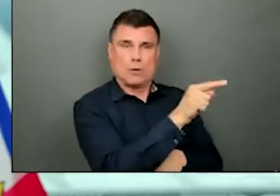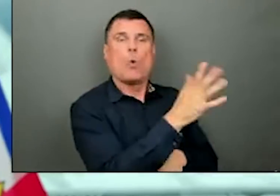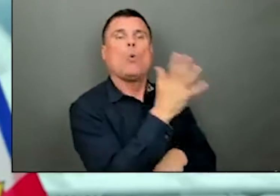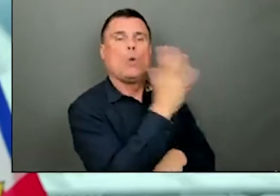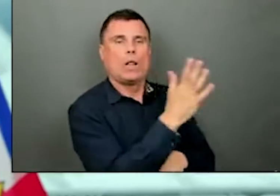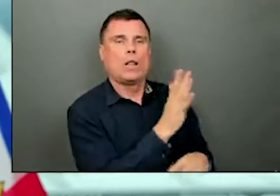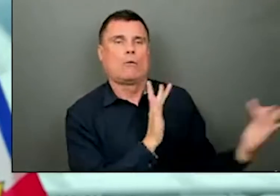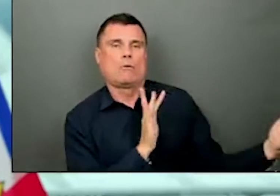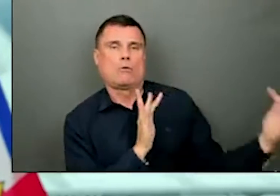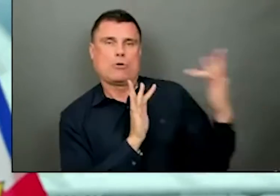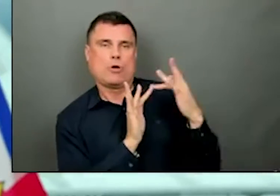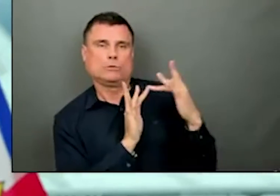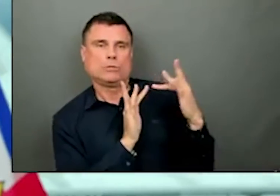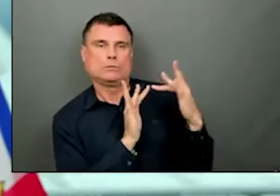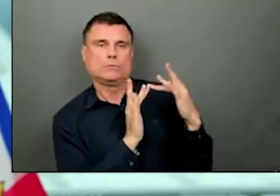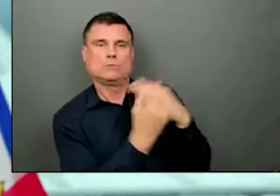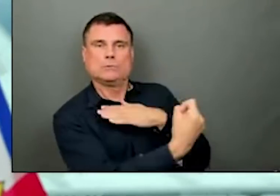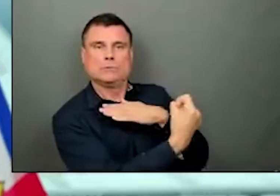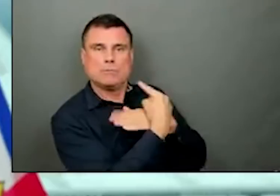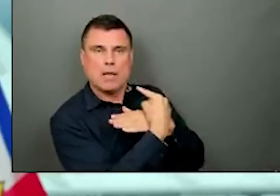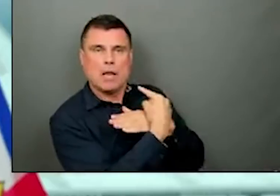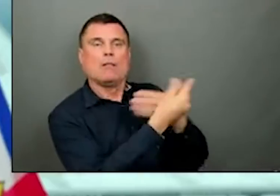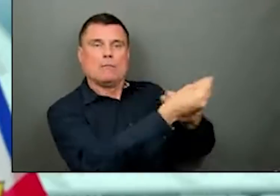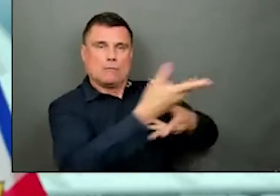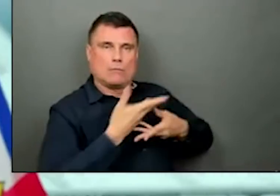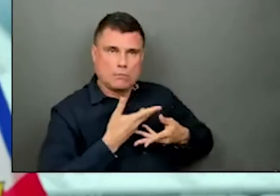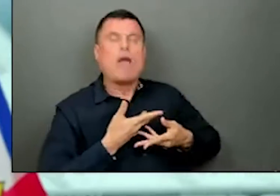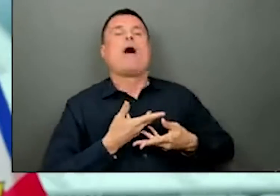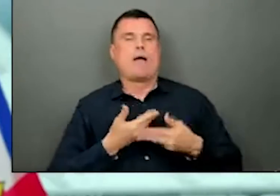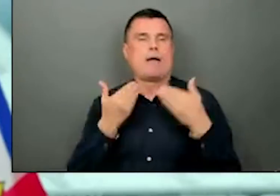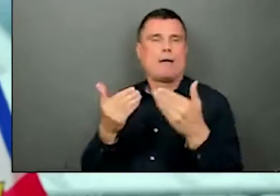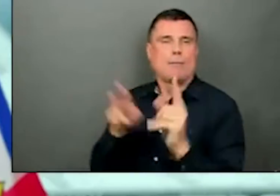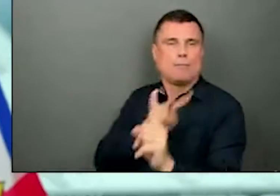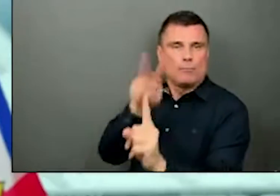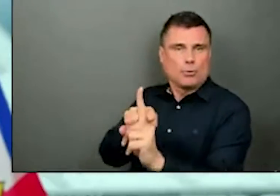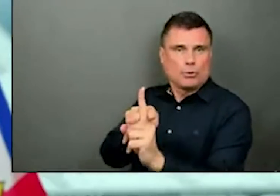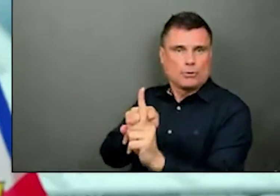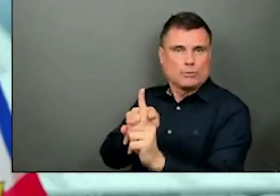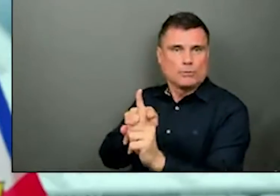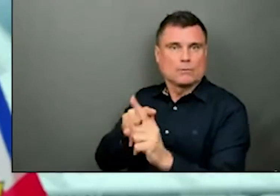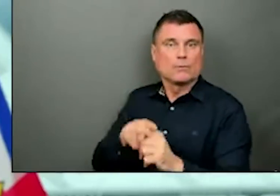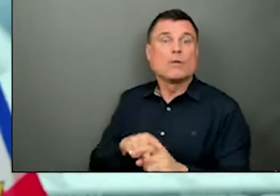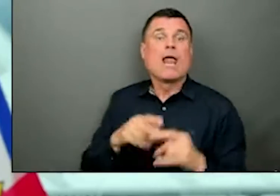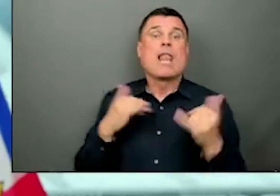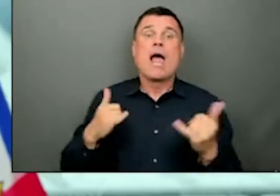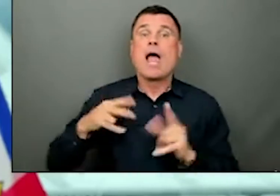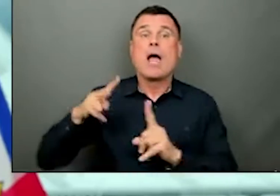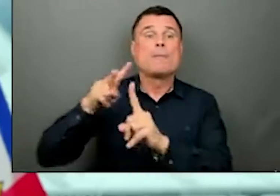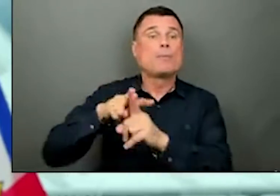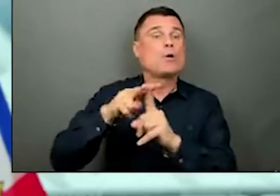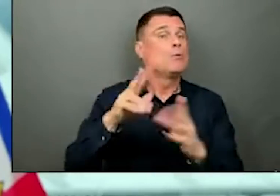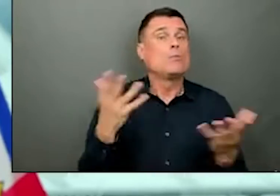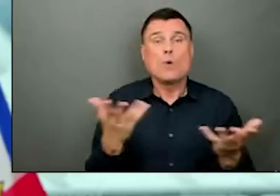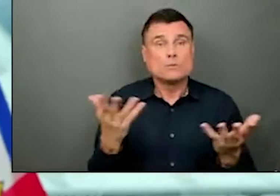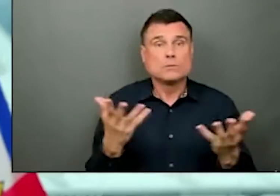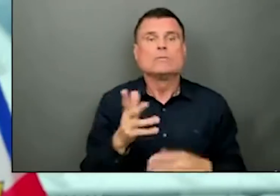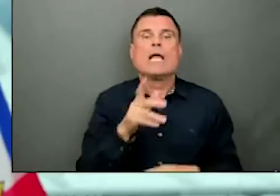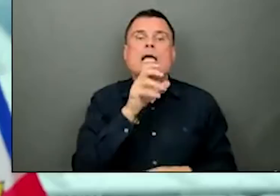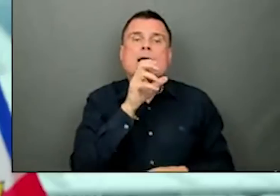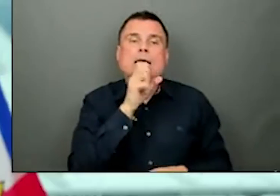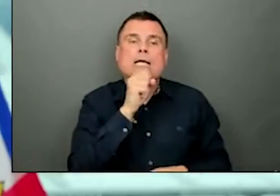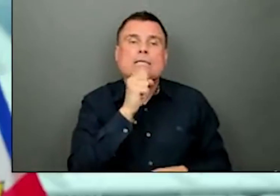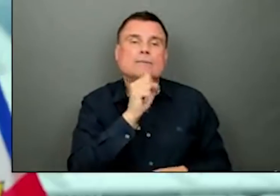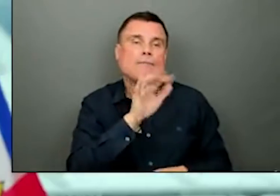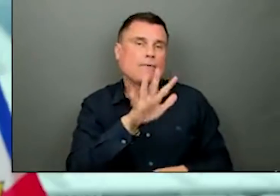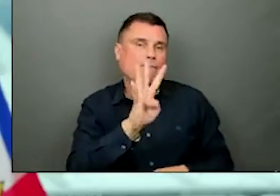do this, and appointments, as you know, are now being booked for people, everyone age 54 years of age and older. So if you're older